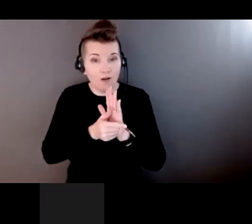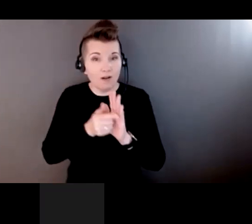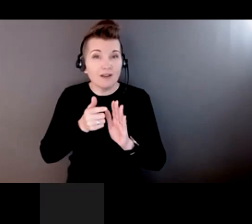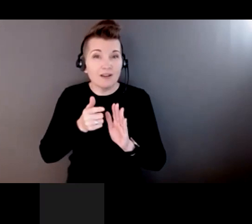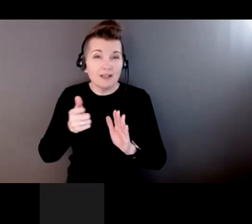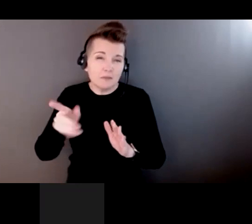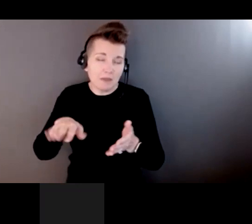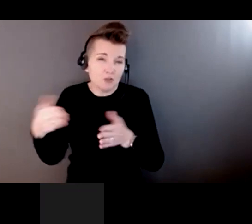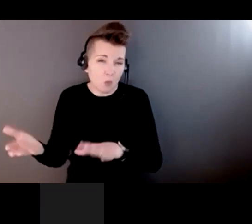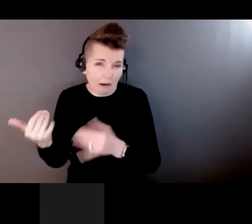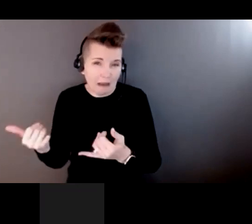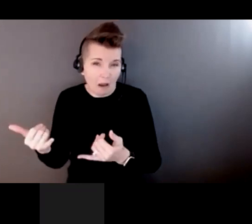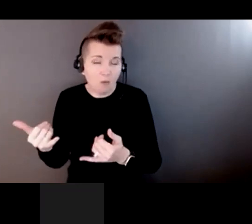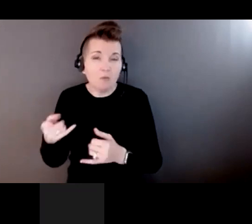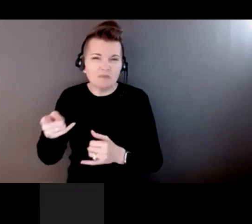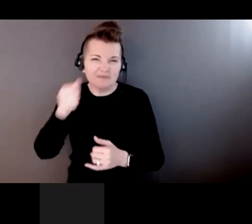And